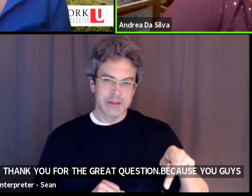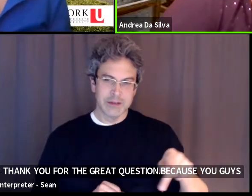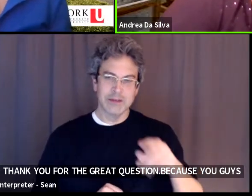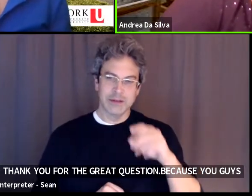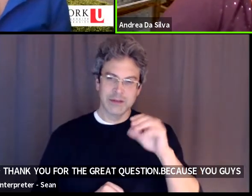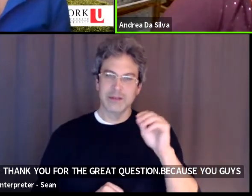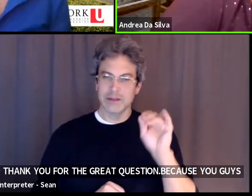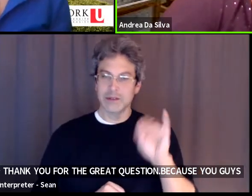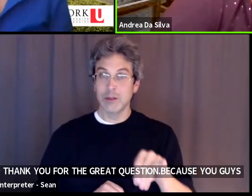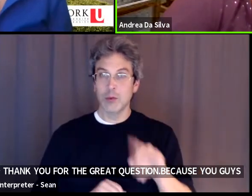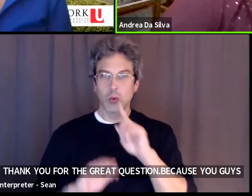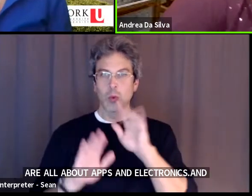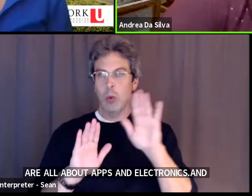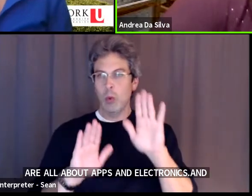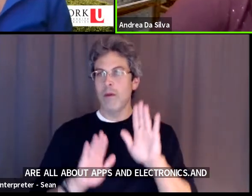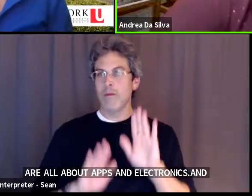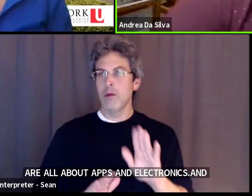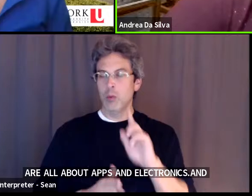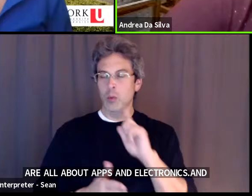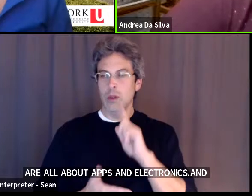very helpful if